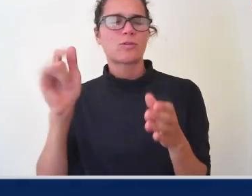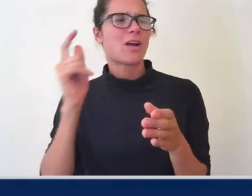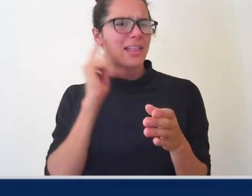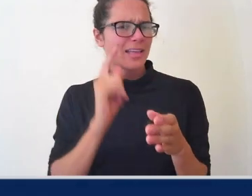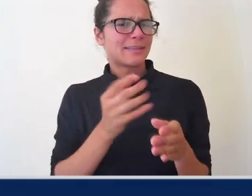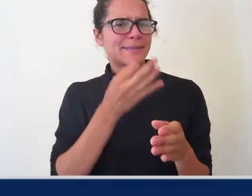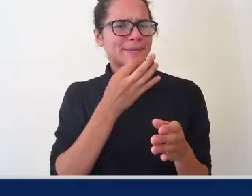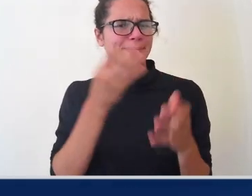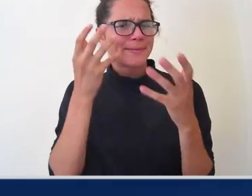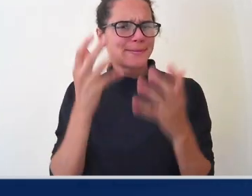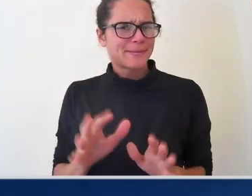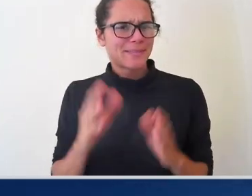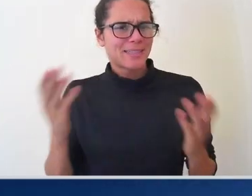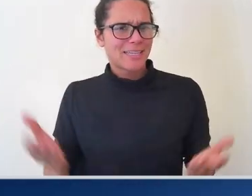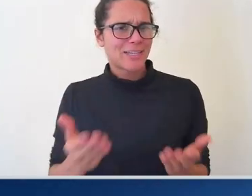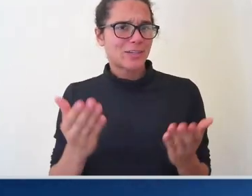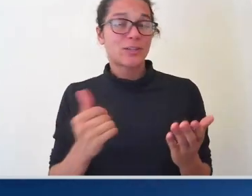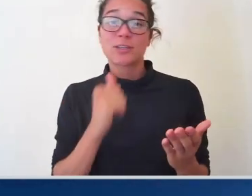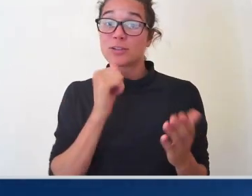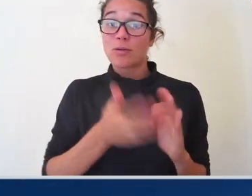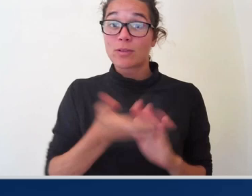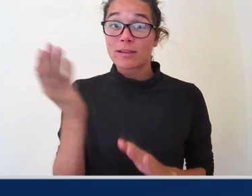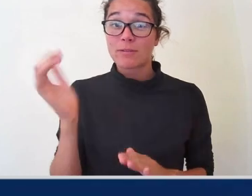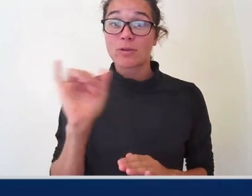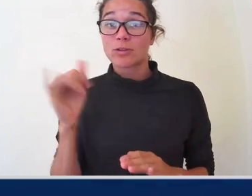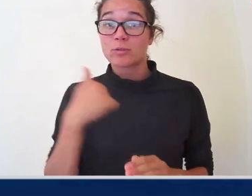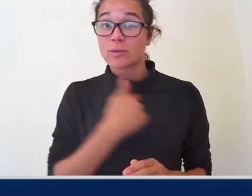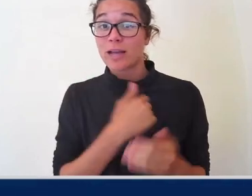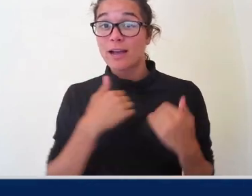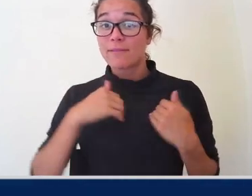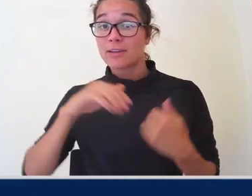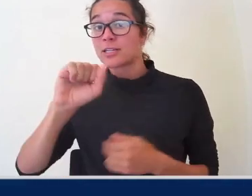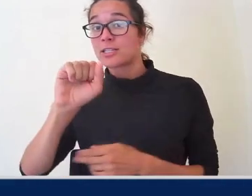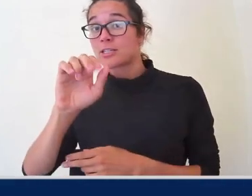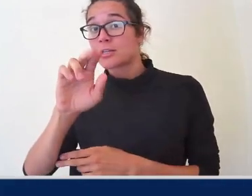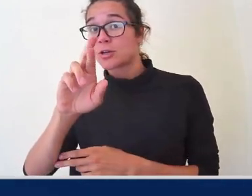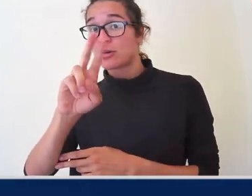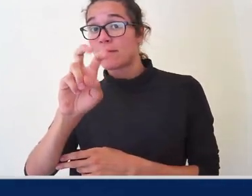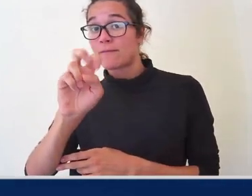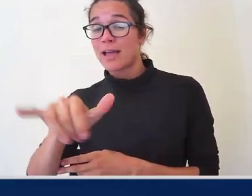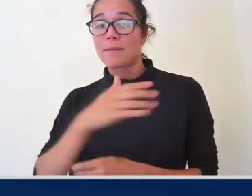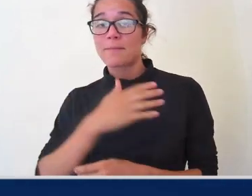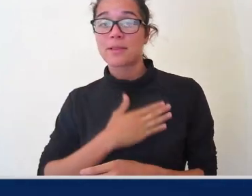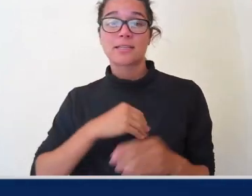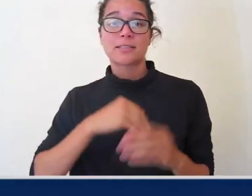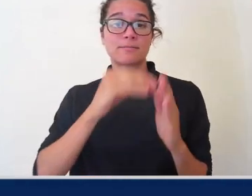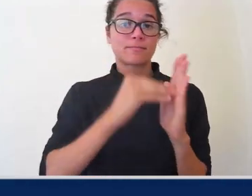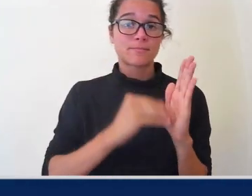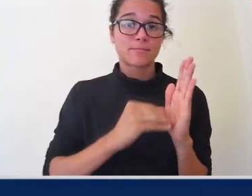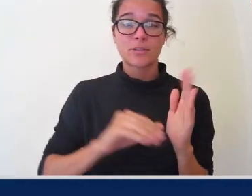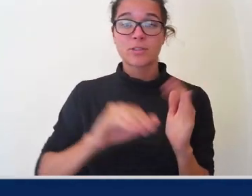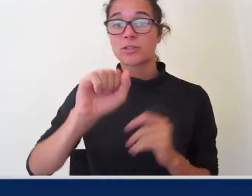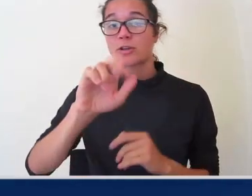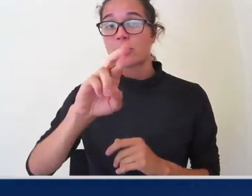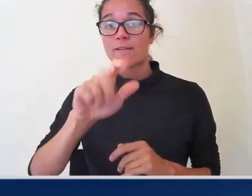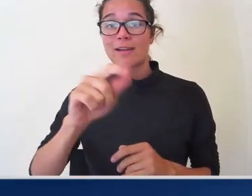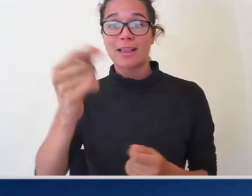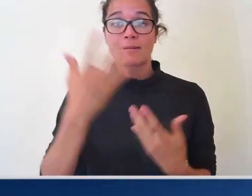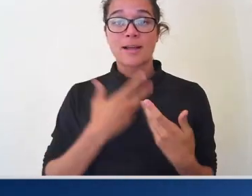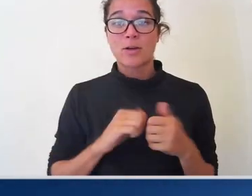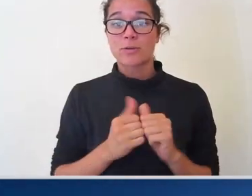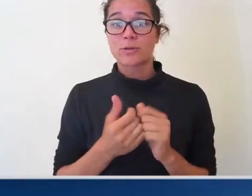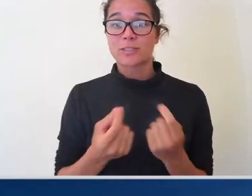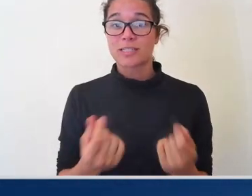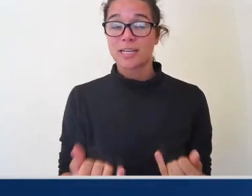it up, but don't go anywhere. We also have a survey. Please complete the survey. Let us know how we're doing today, and stay tuned for more from